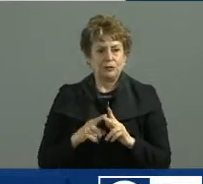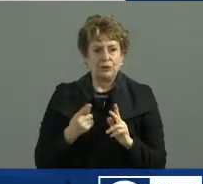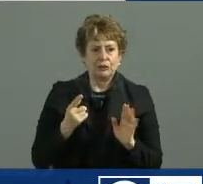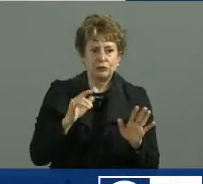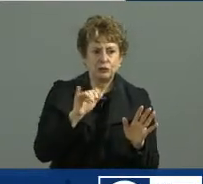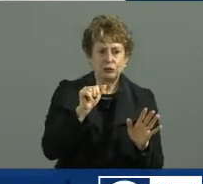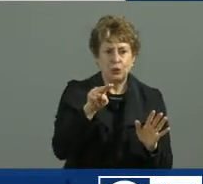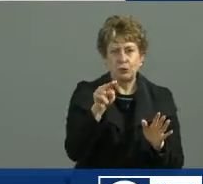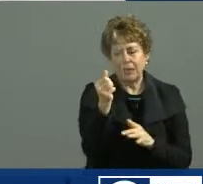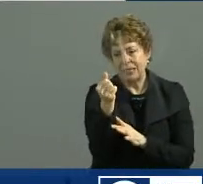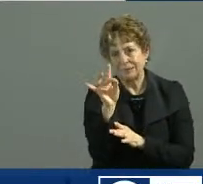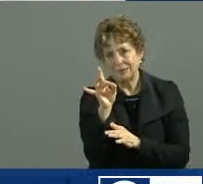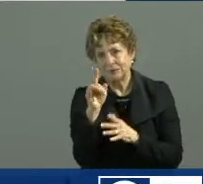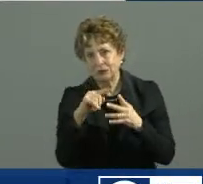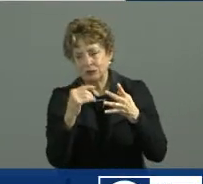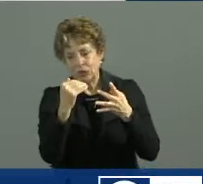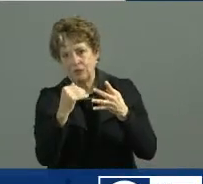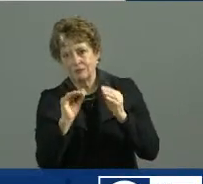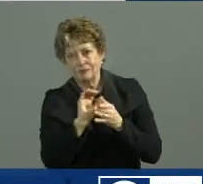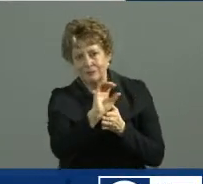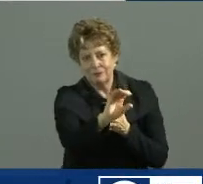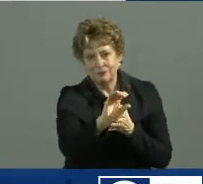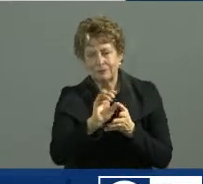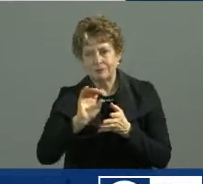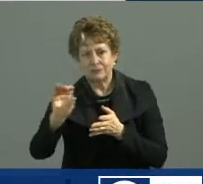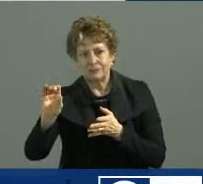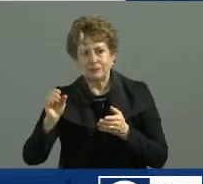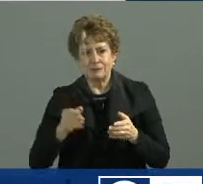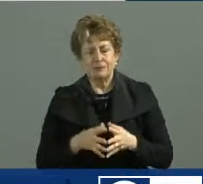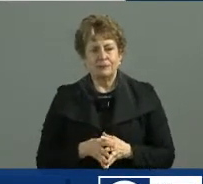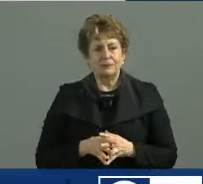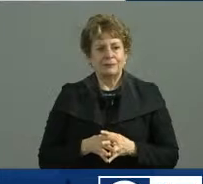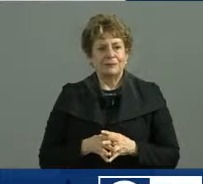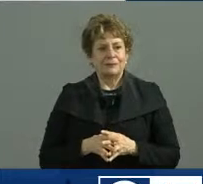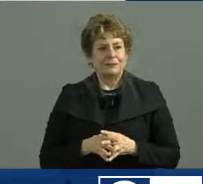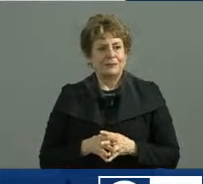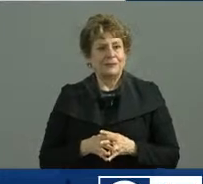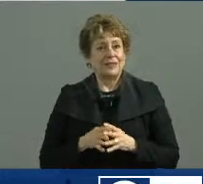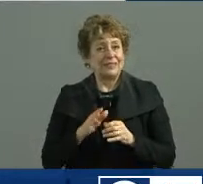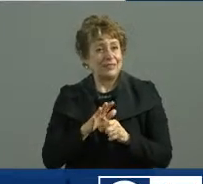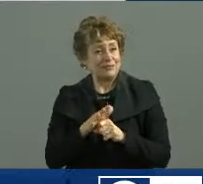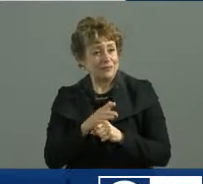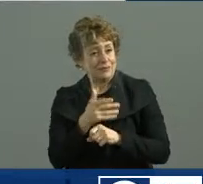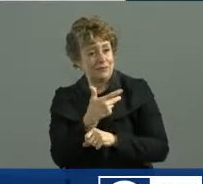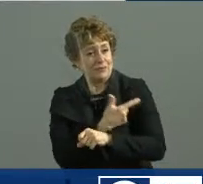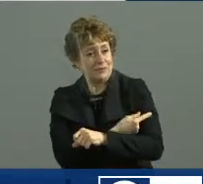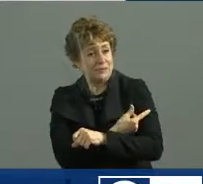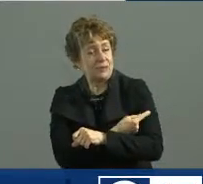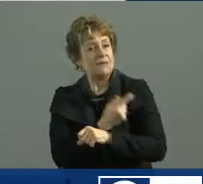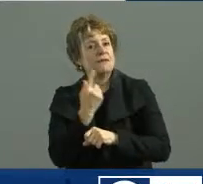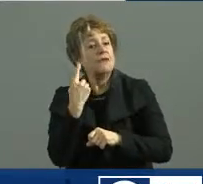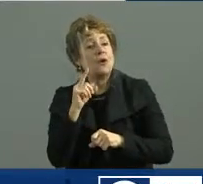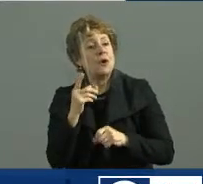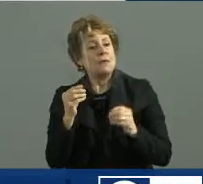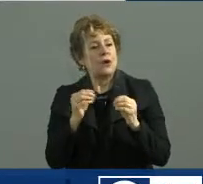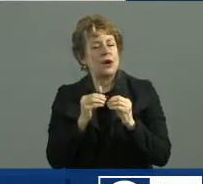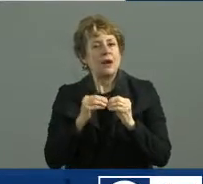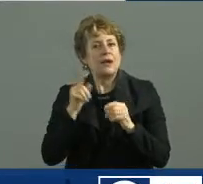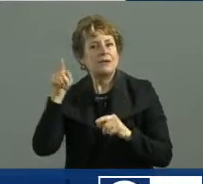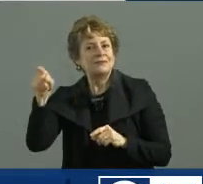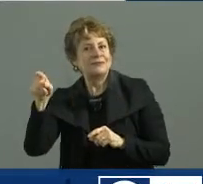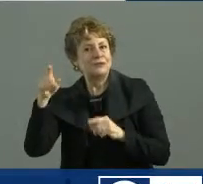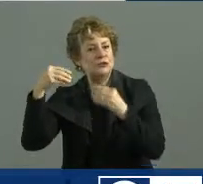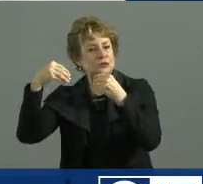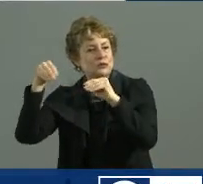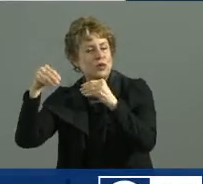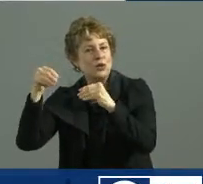online. So as we get sufficient levels of immunizations, we can start using more and more of our retail pharmacy partners